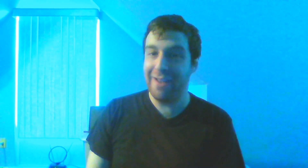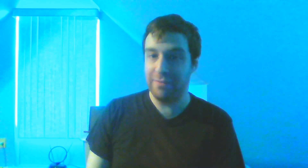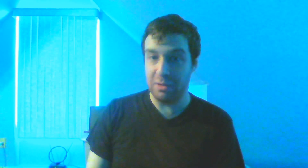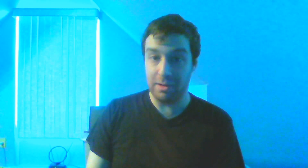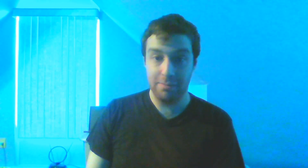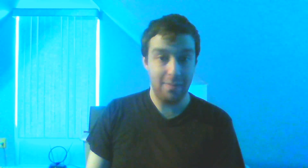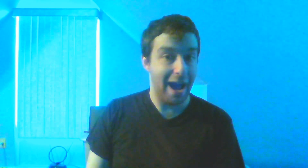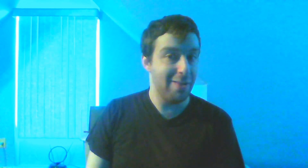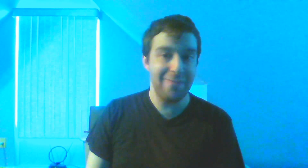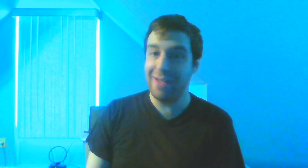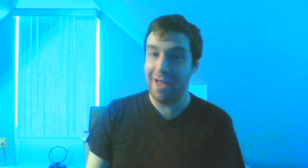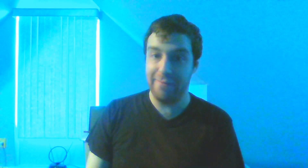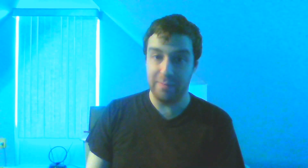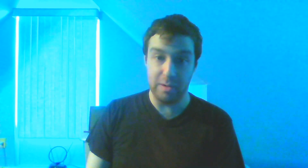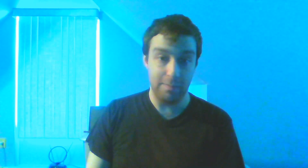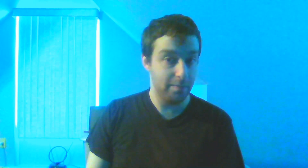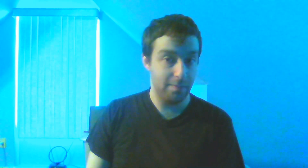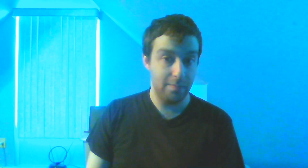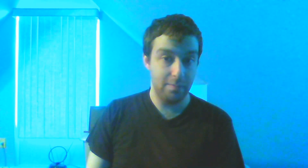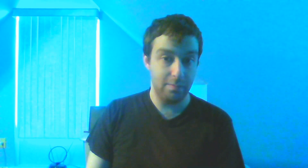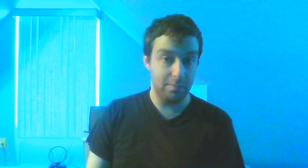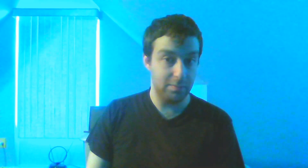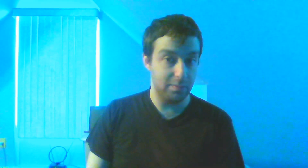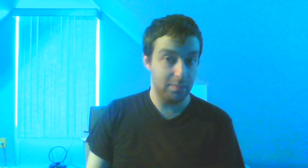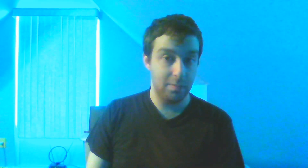that line from her.